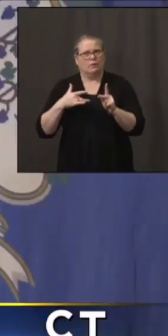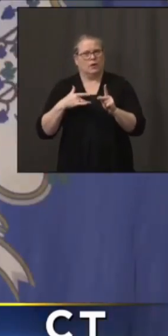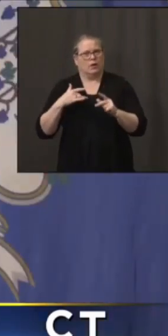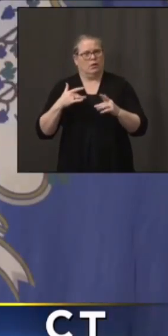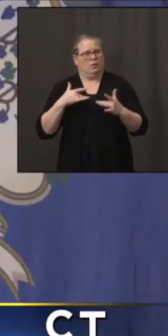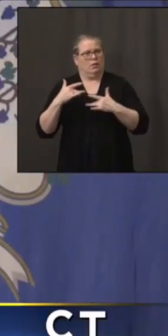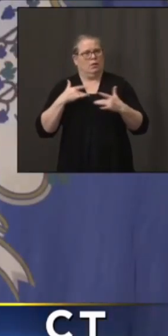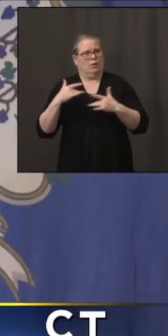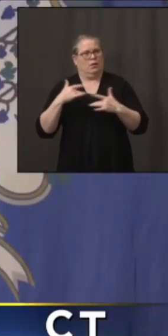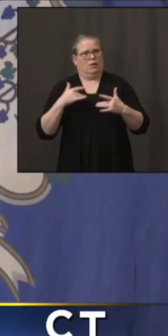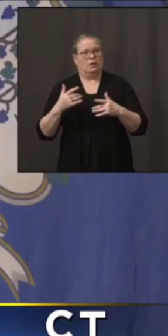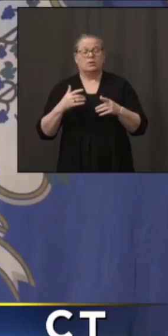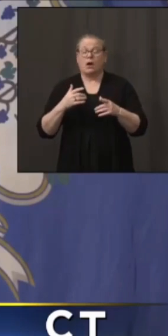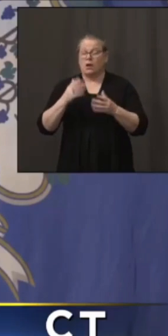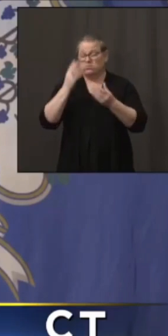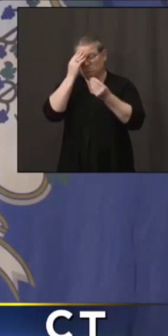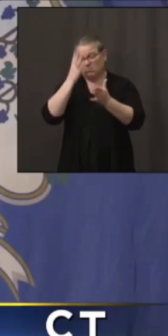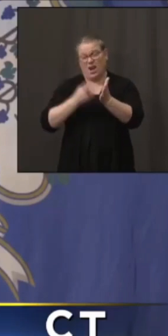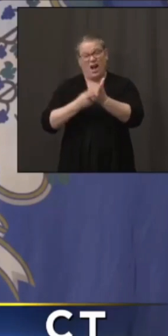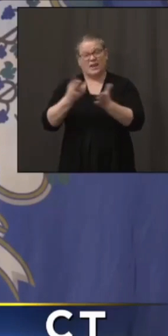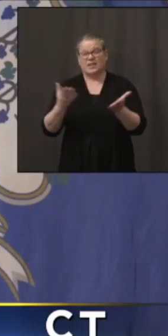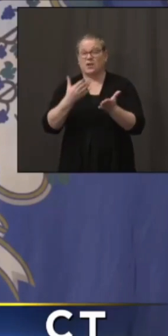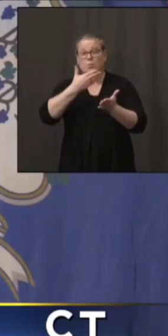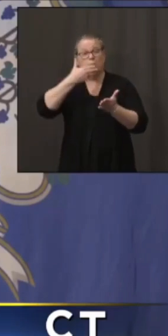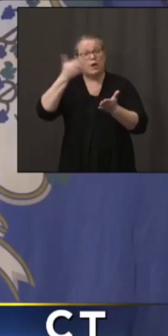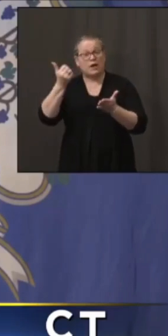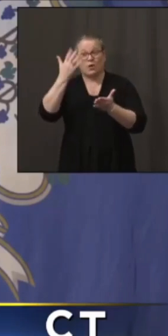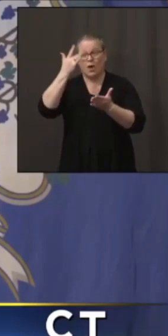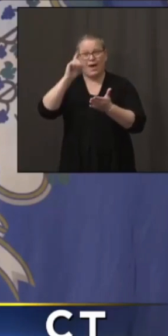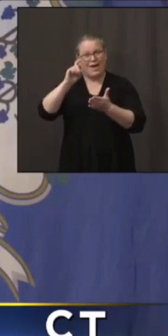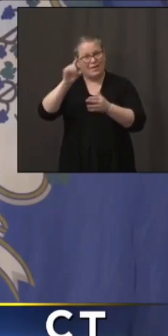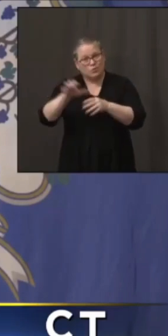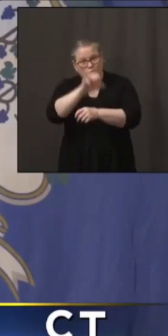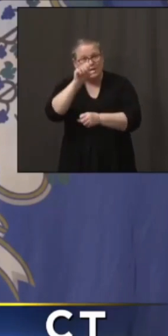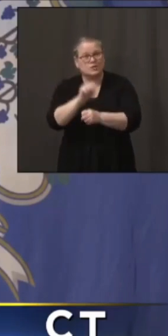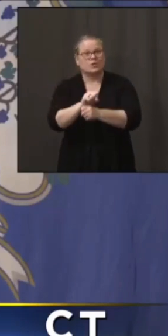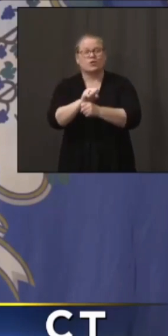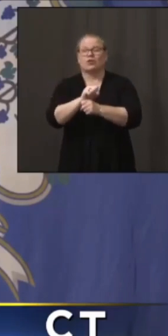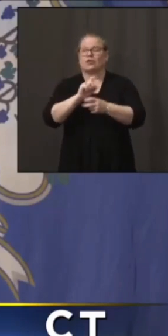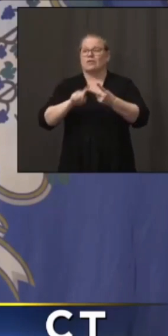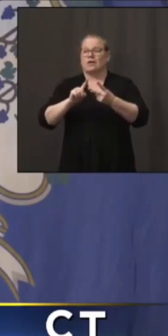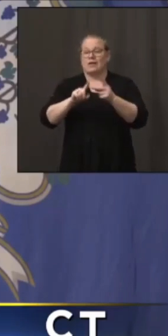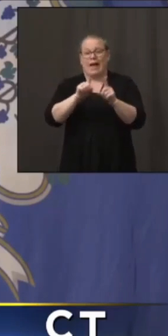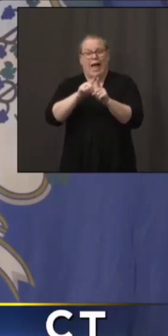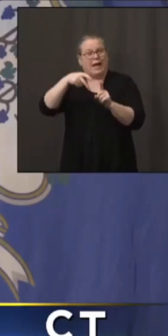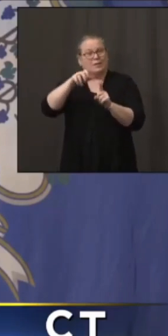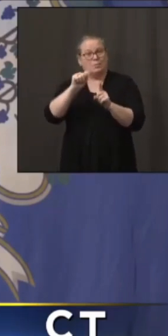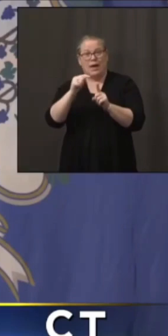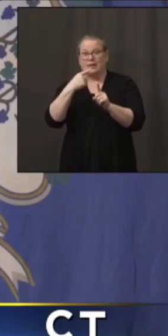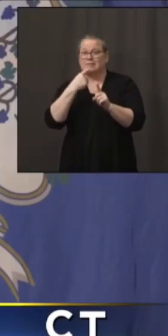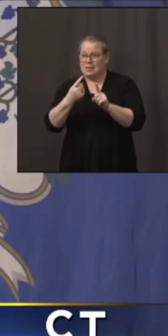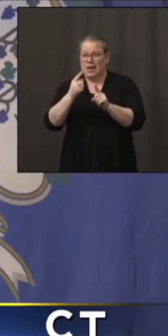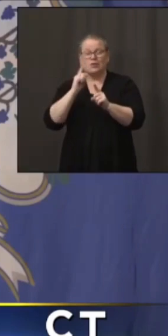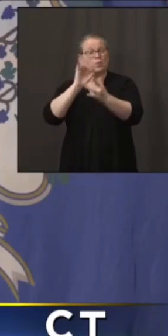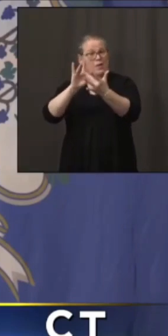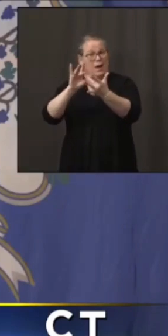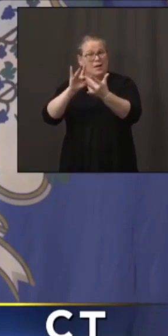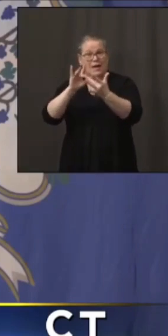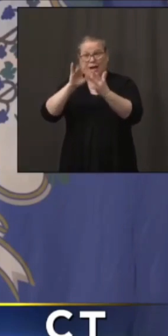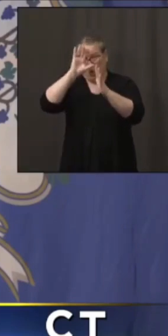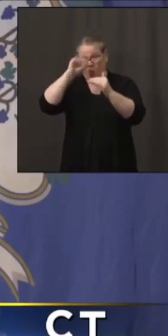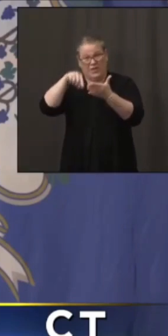a reservation only, and you're going to be notified, as Pat said, hopefully, by the end of this week. So you know